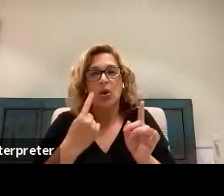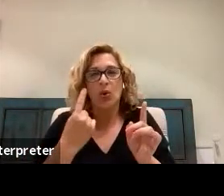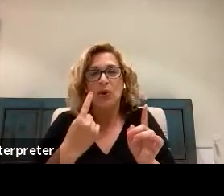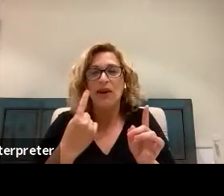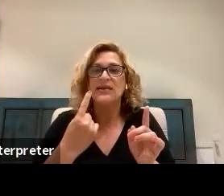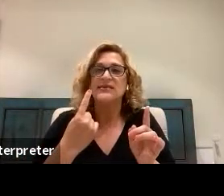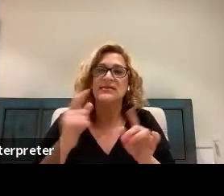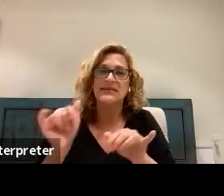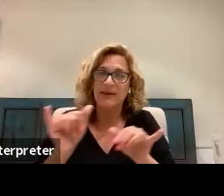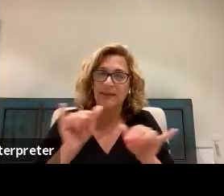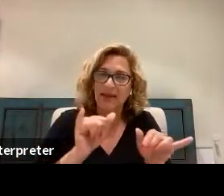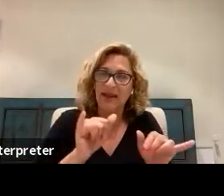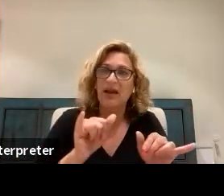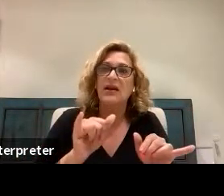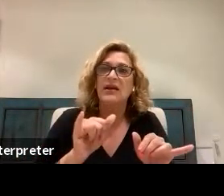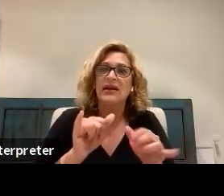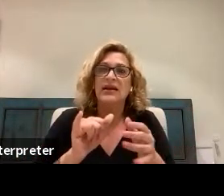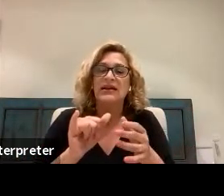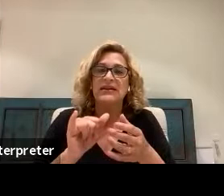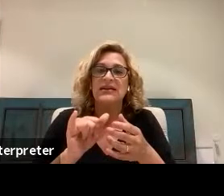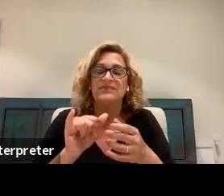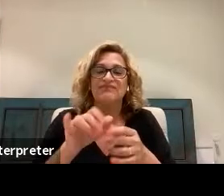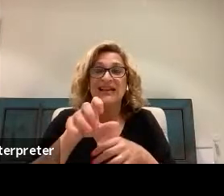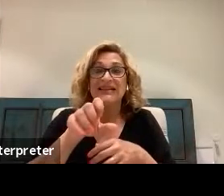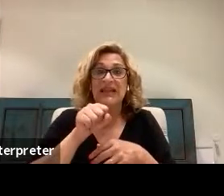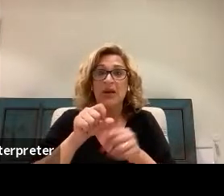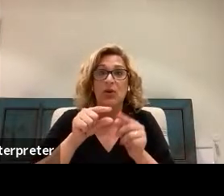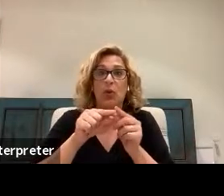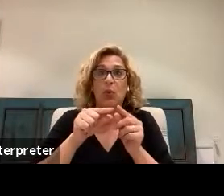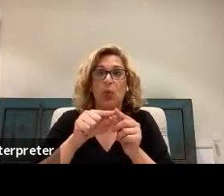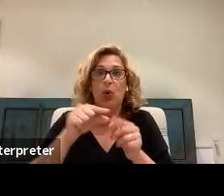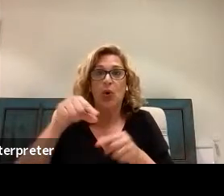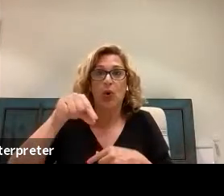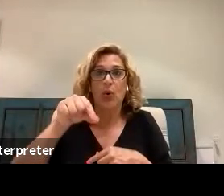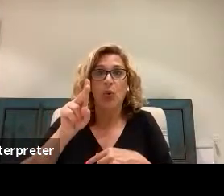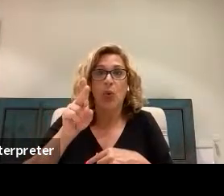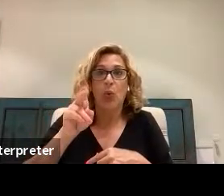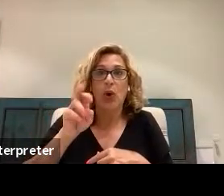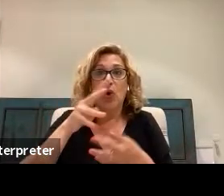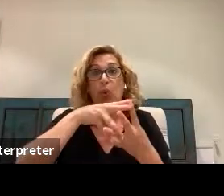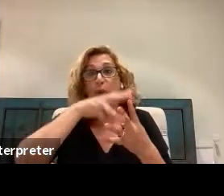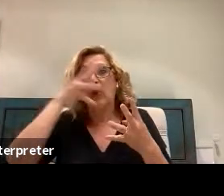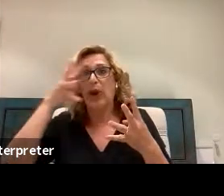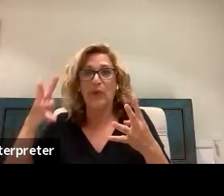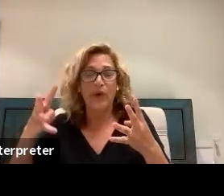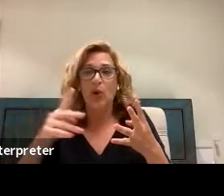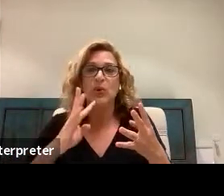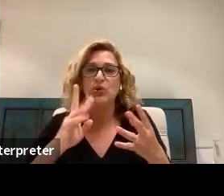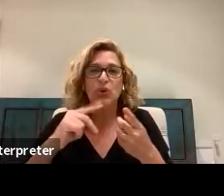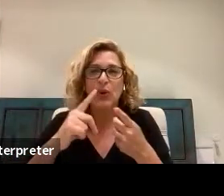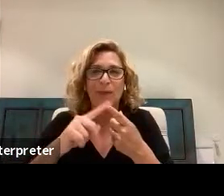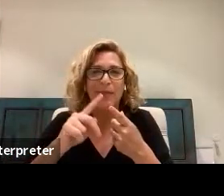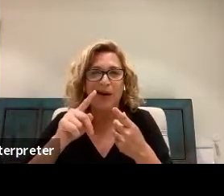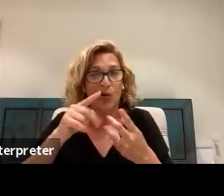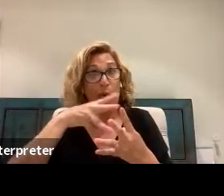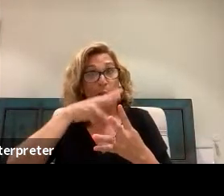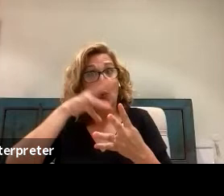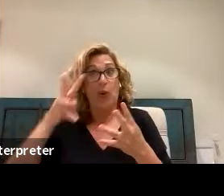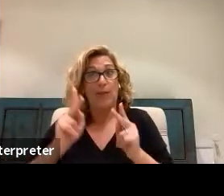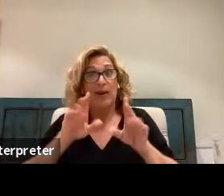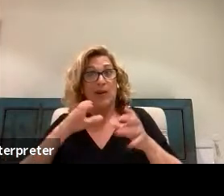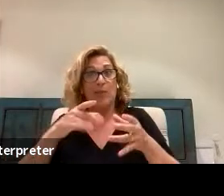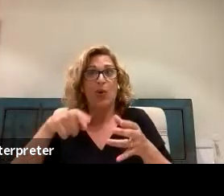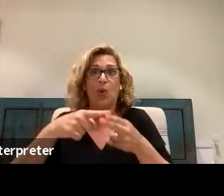similar to taking back the word queer, right? You don't refer to, queer folks don't refer to themselves as people